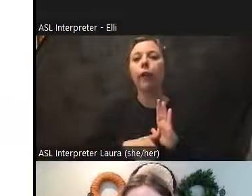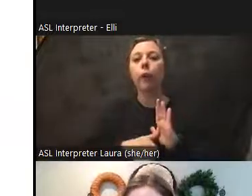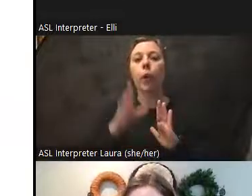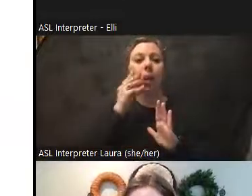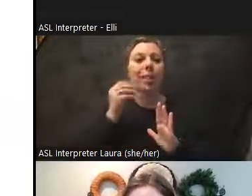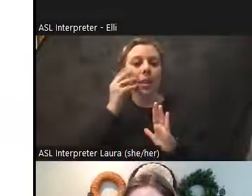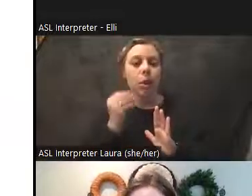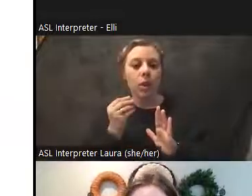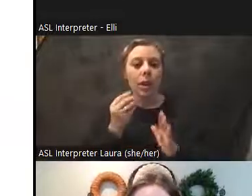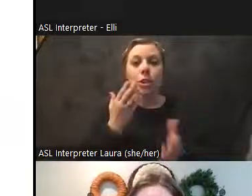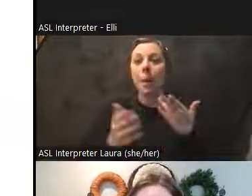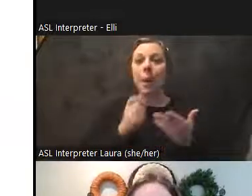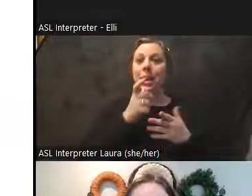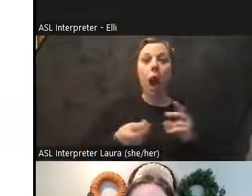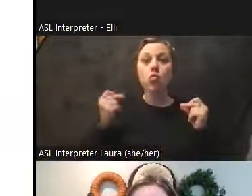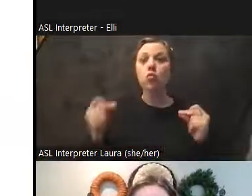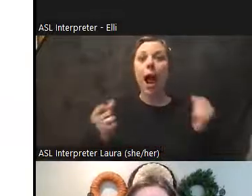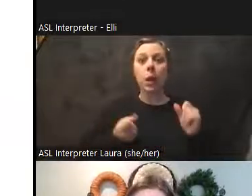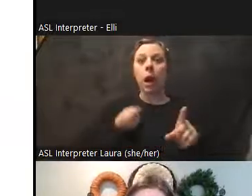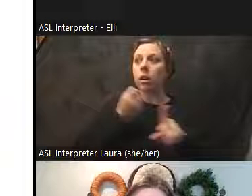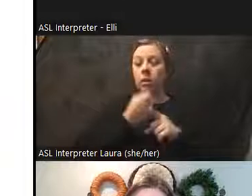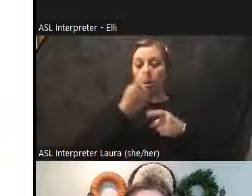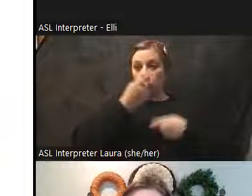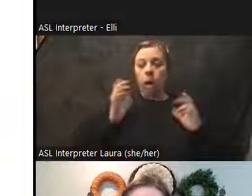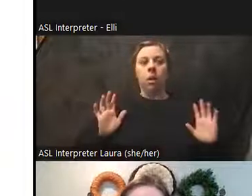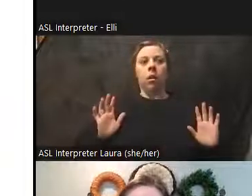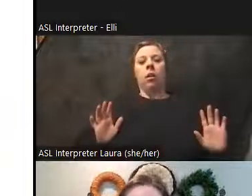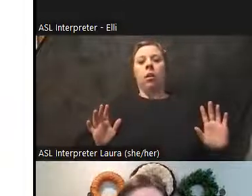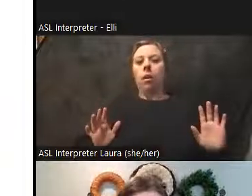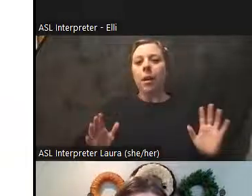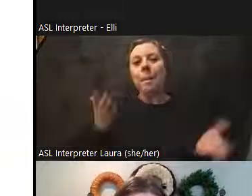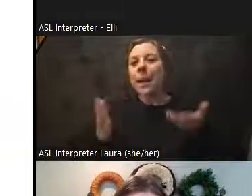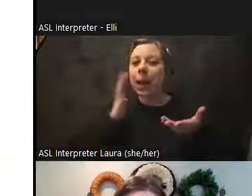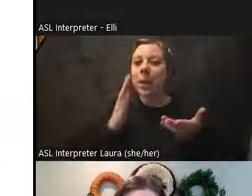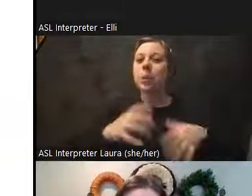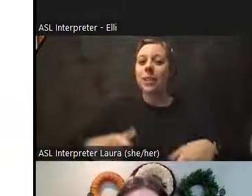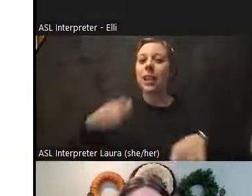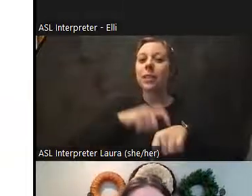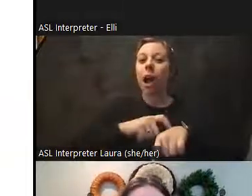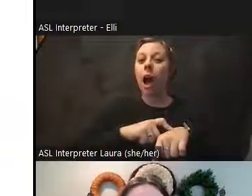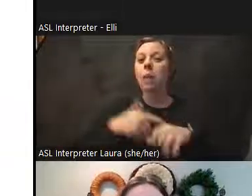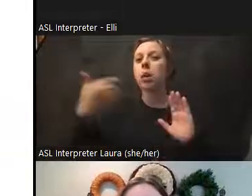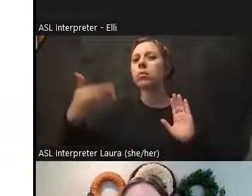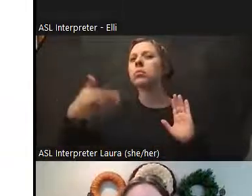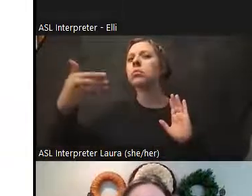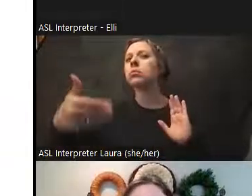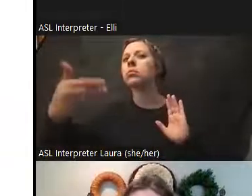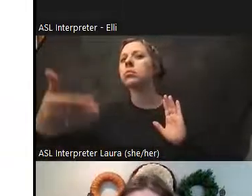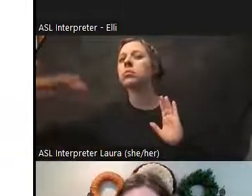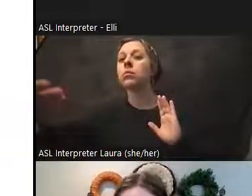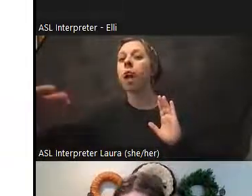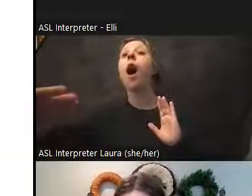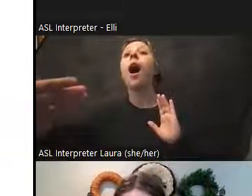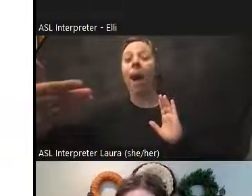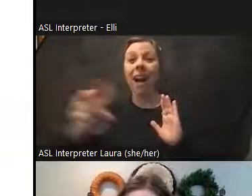weeks after. We can't always expect to see these symptoms immediately or in the couple